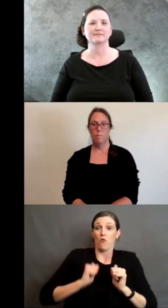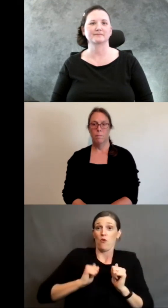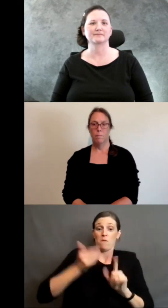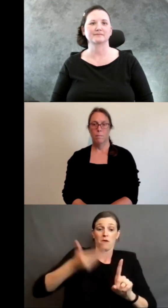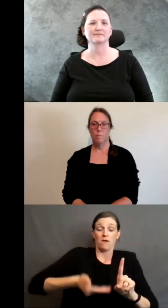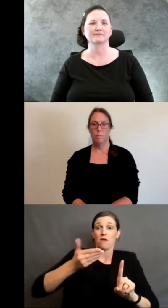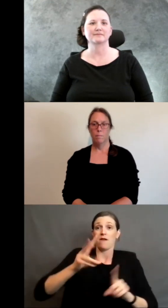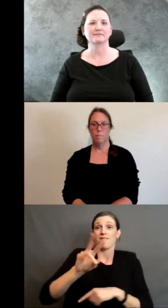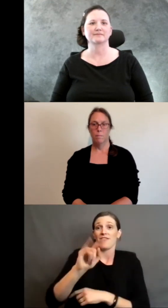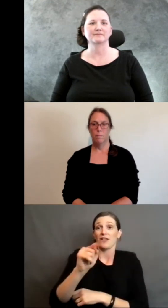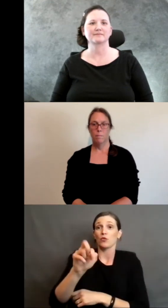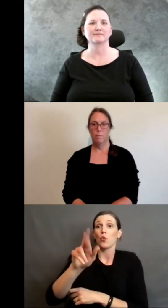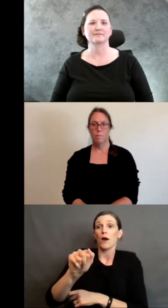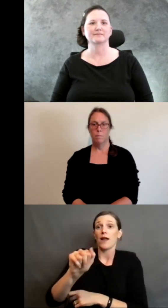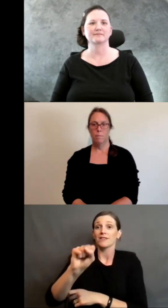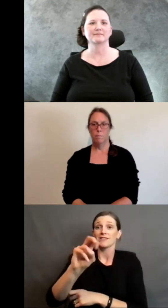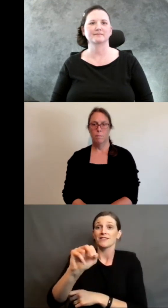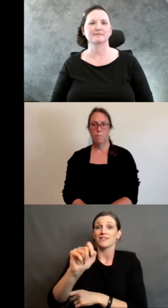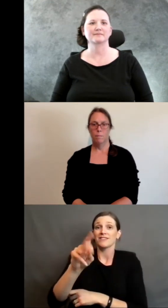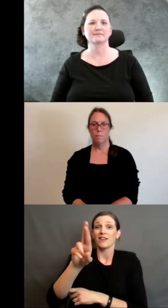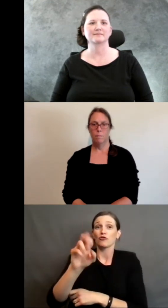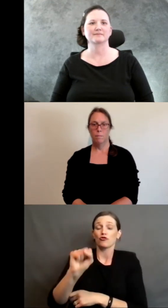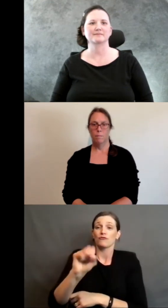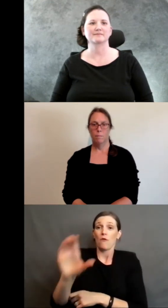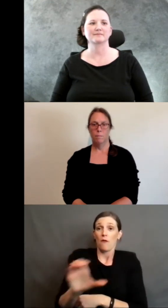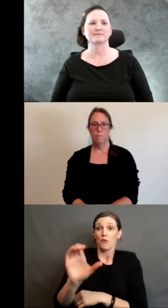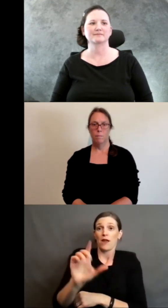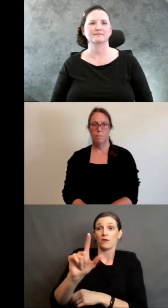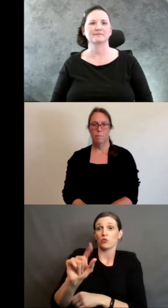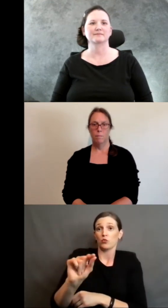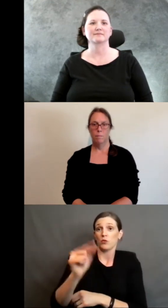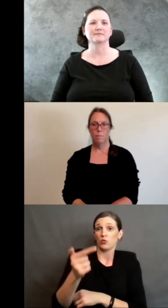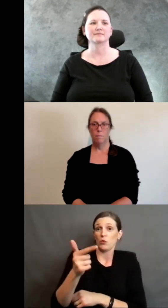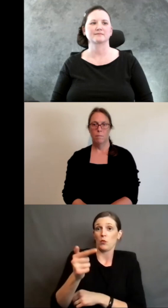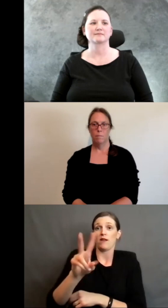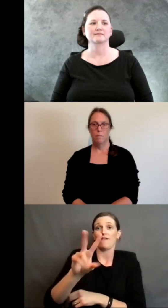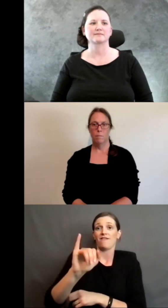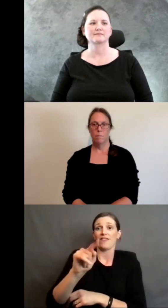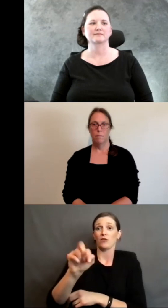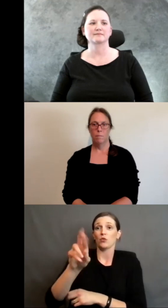Victoria Sanders. Copyright 2021, Victoria Sanders.